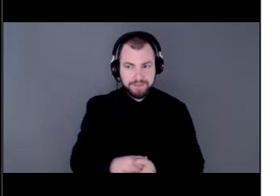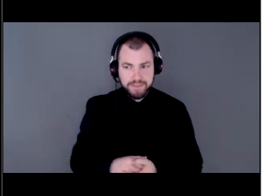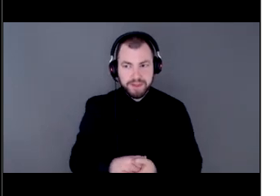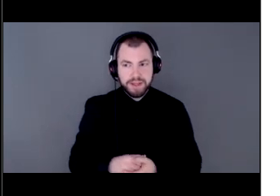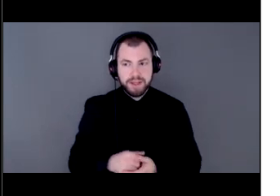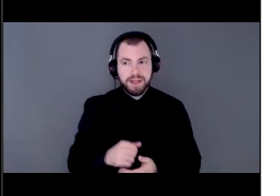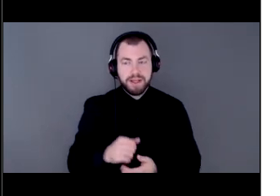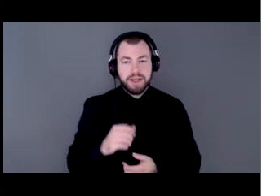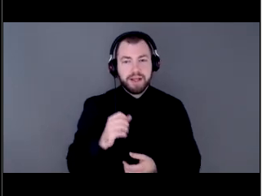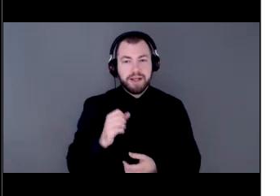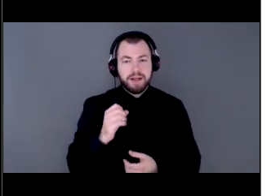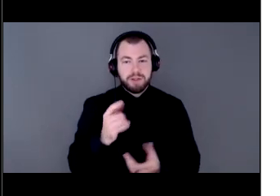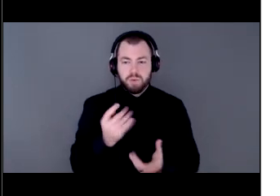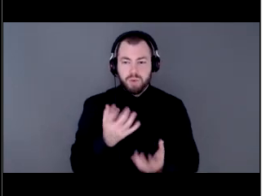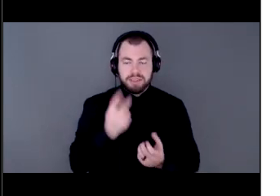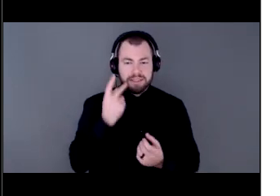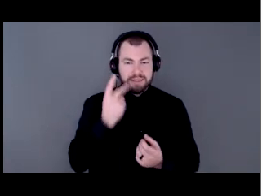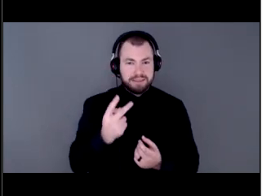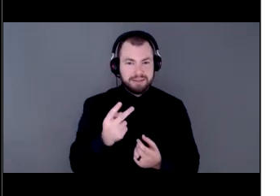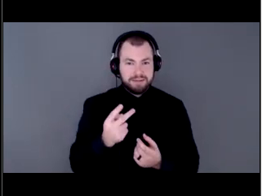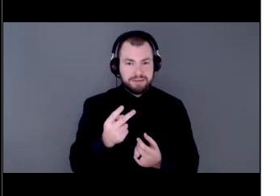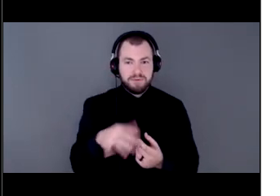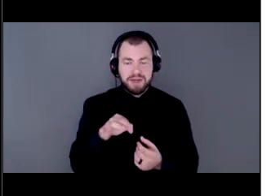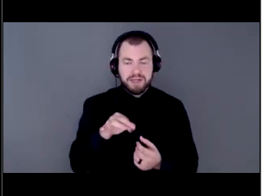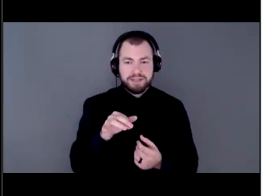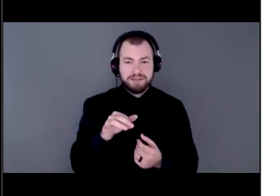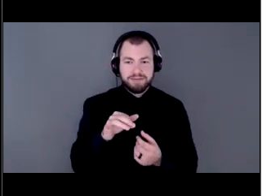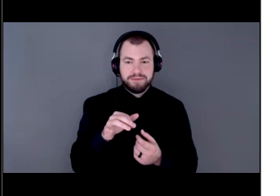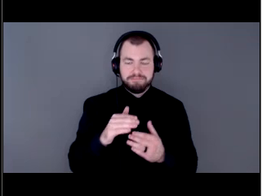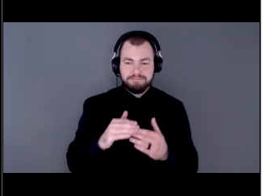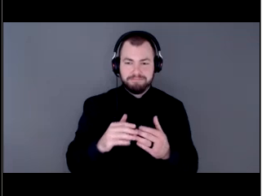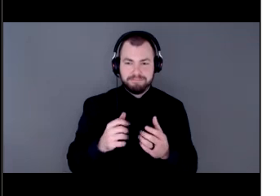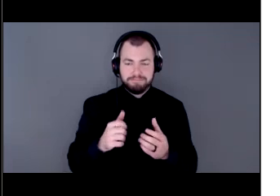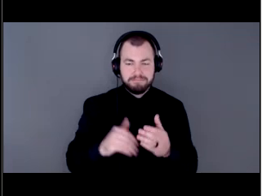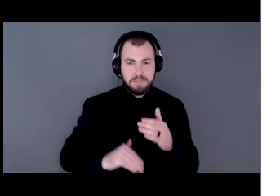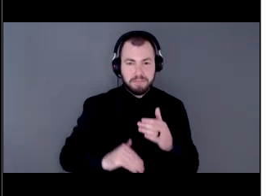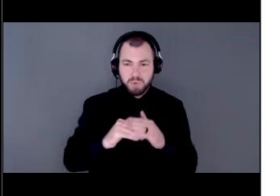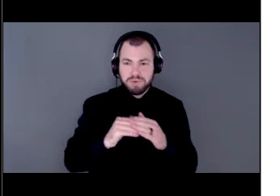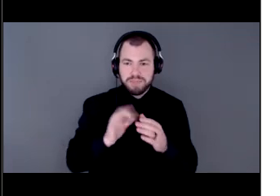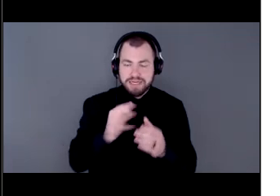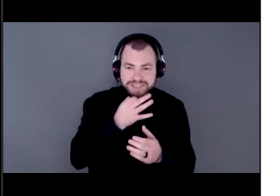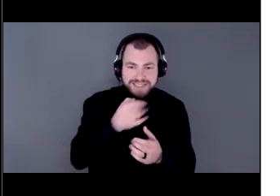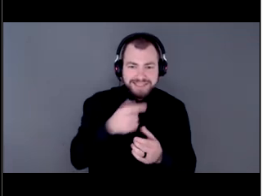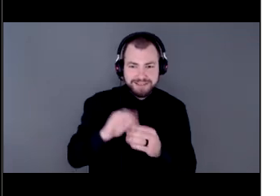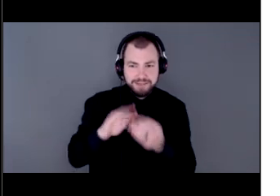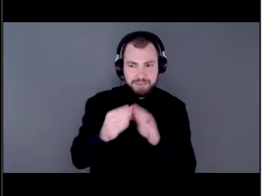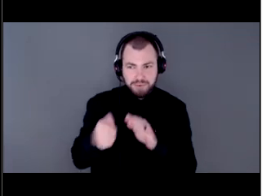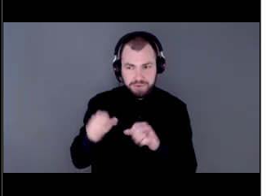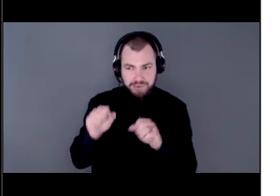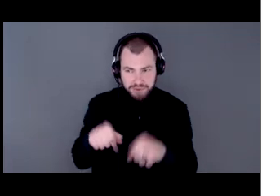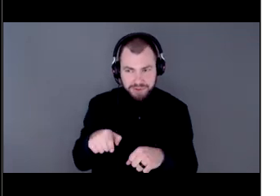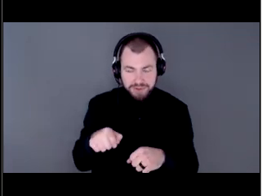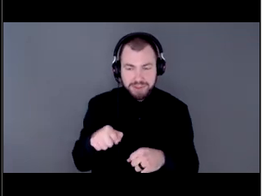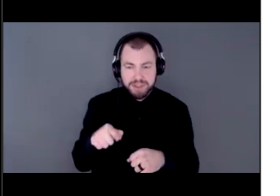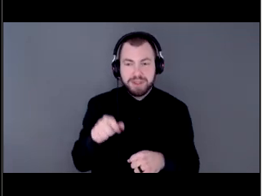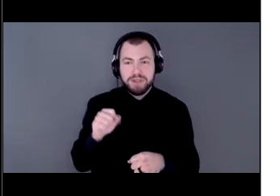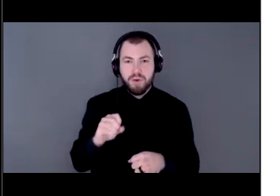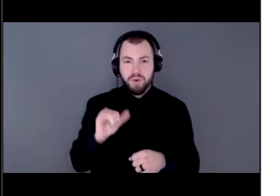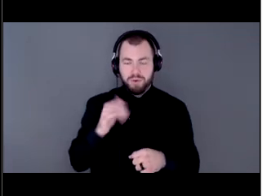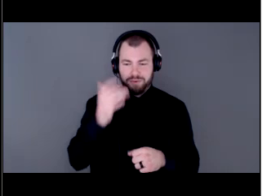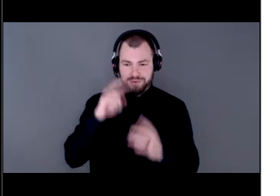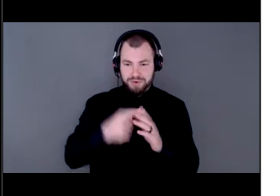much, find as much expertise in our community as we could. And so that's really where we started, is recruiting the volunteers to find out